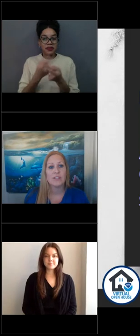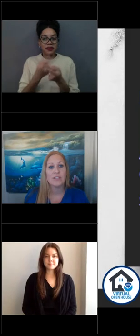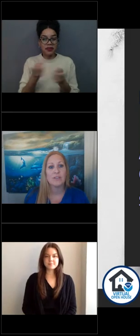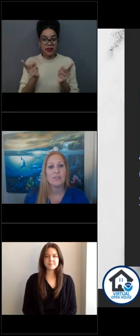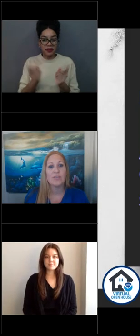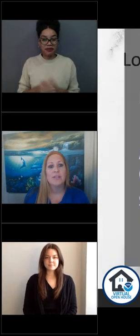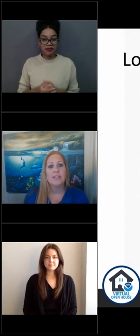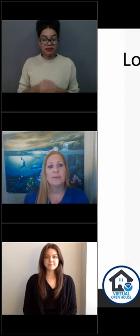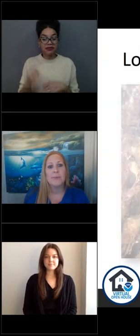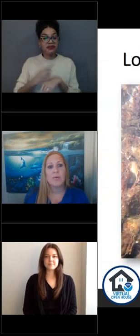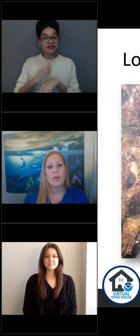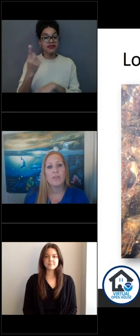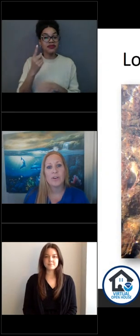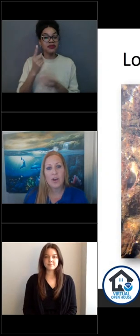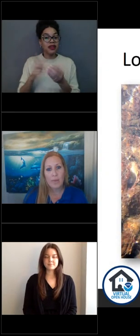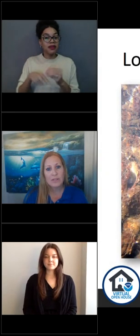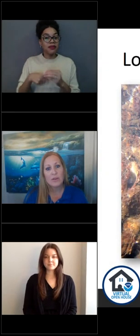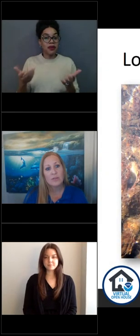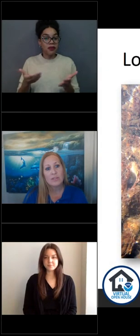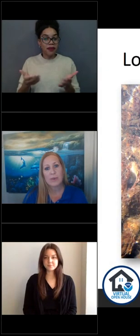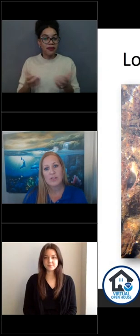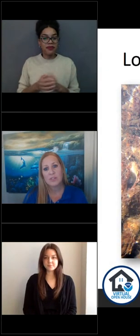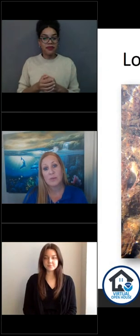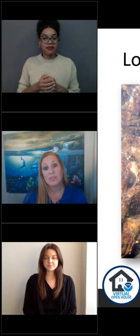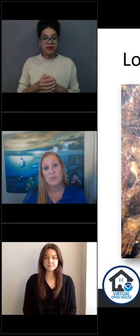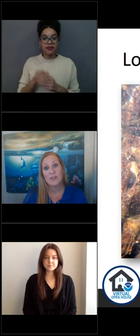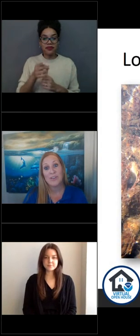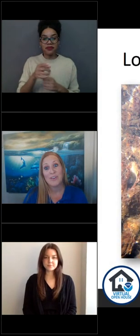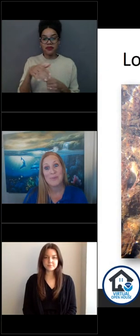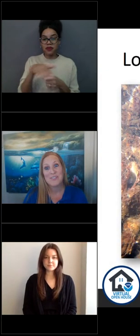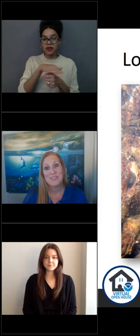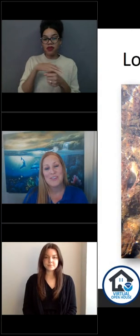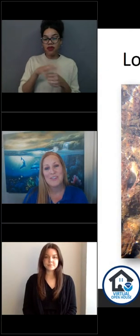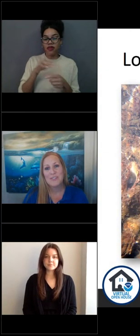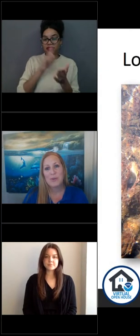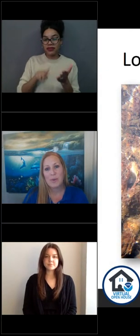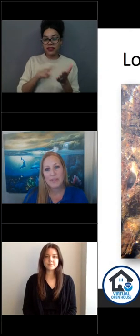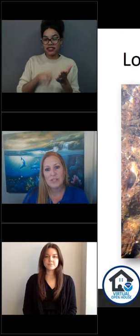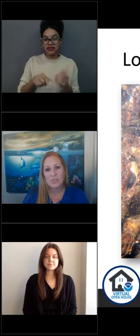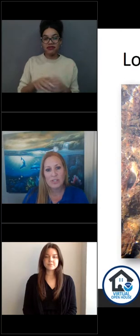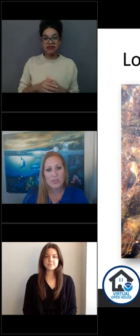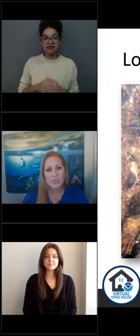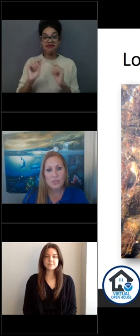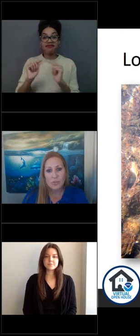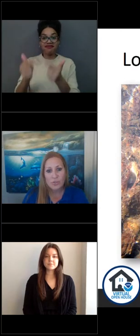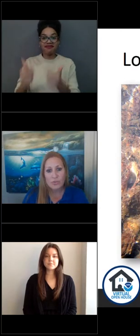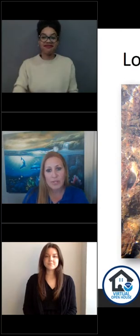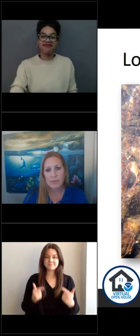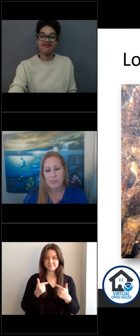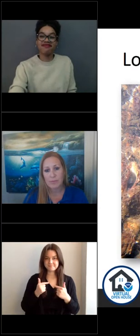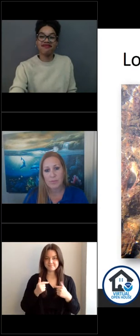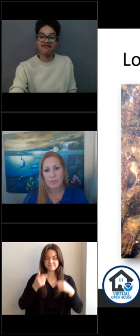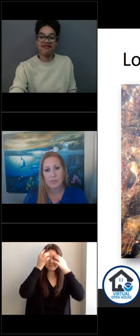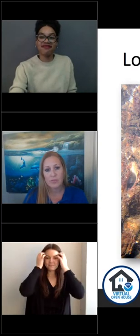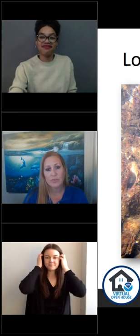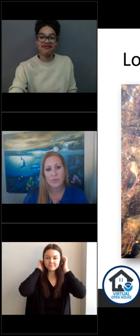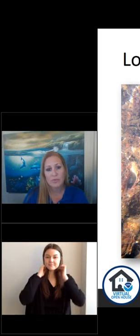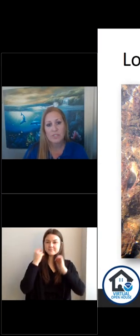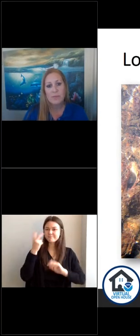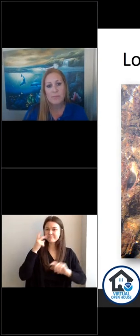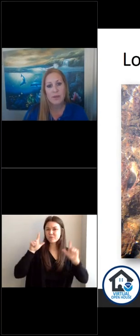gonna talk to you about one of our common local inspections that we do here in Long Beach. So up on the screen, you'll see two types of